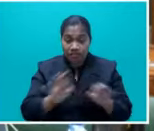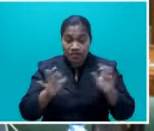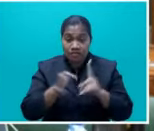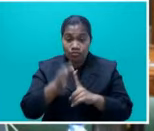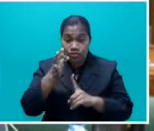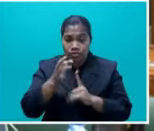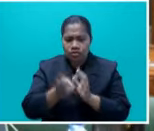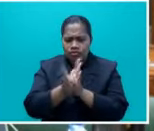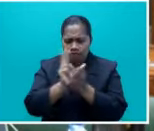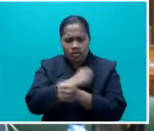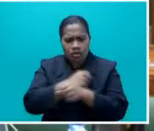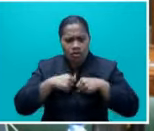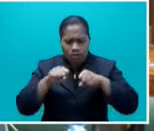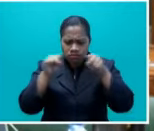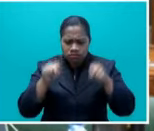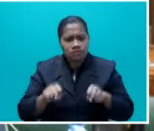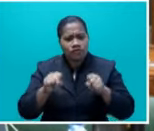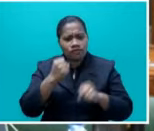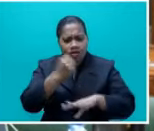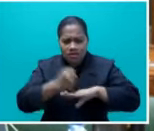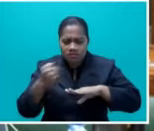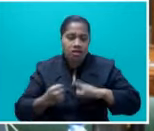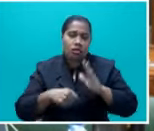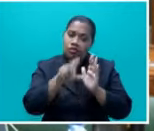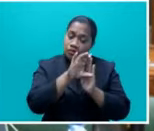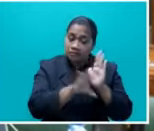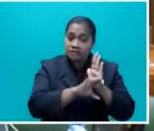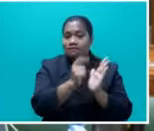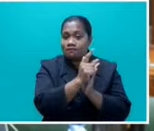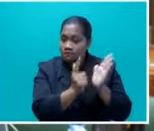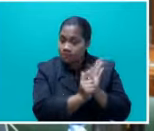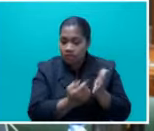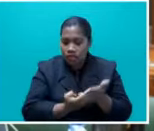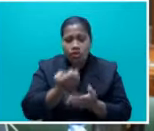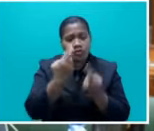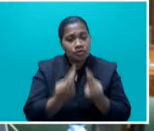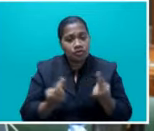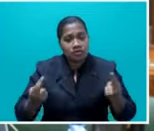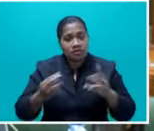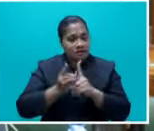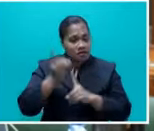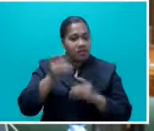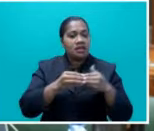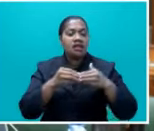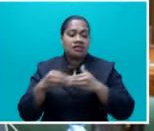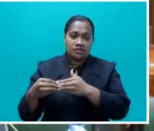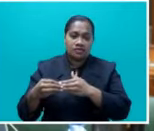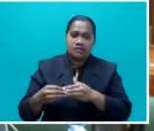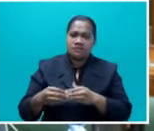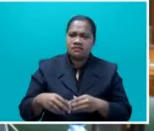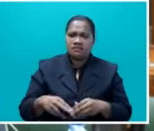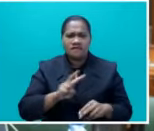our system of government, constitution, laws, economic resources development, leadership values,